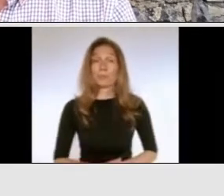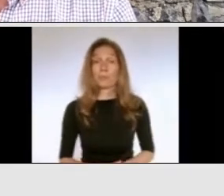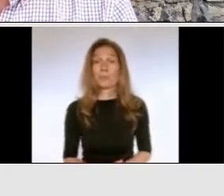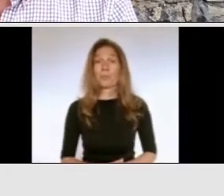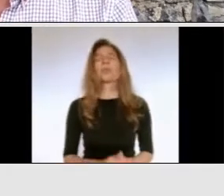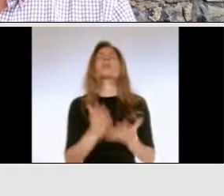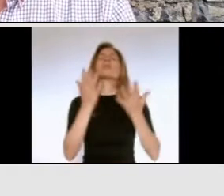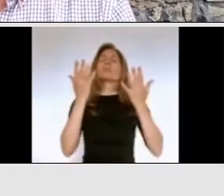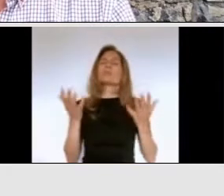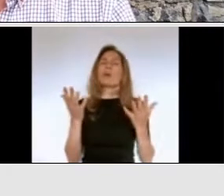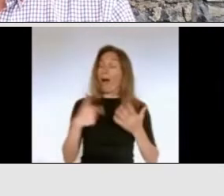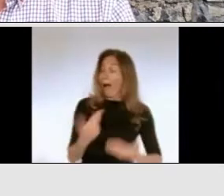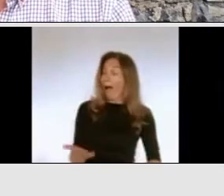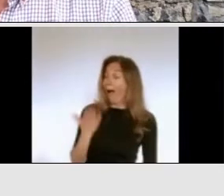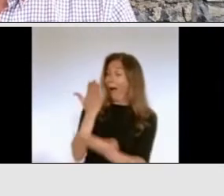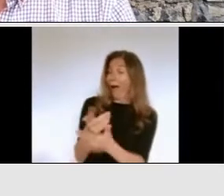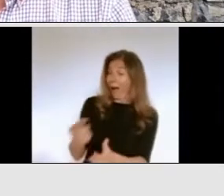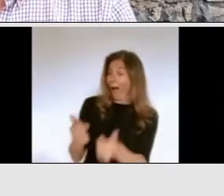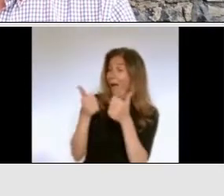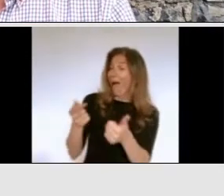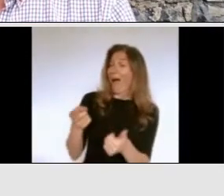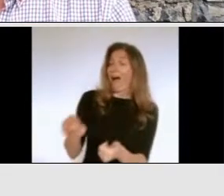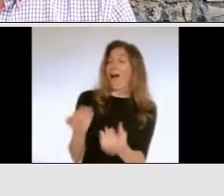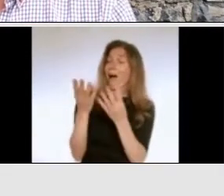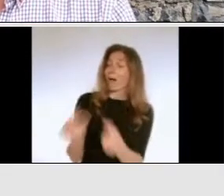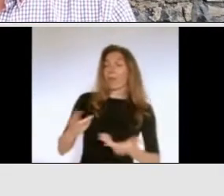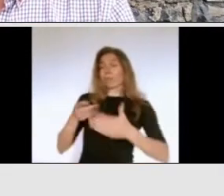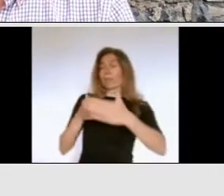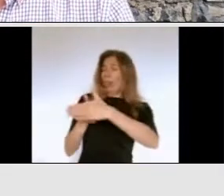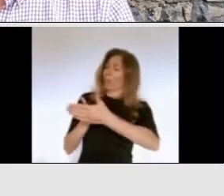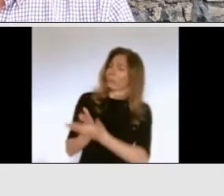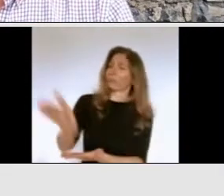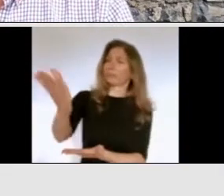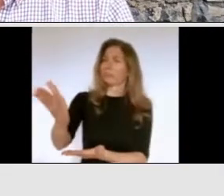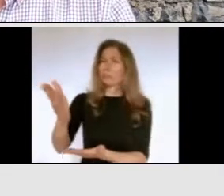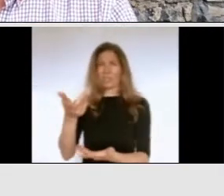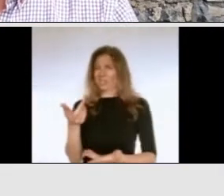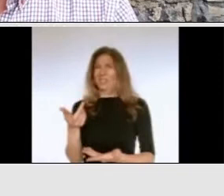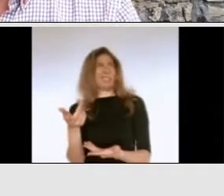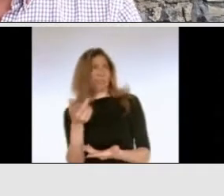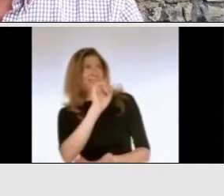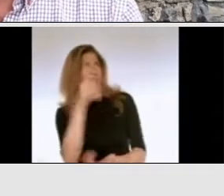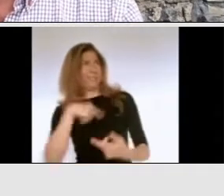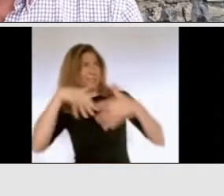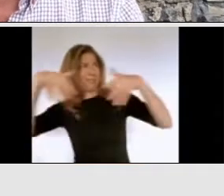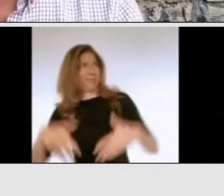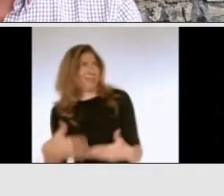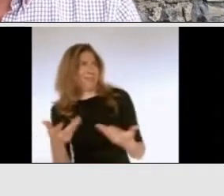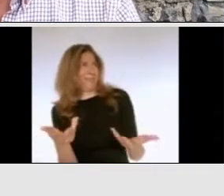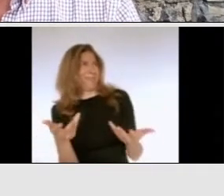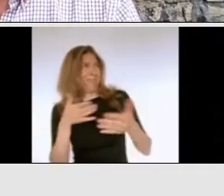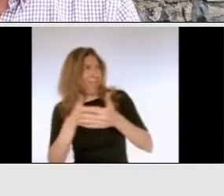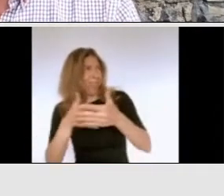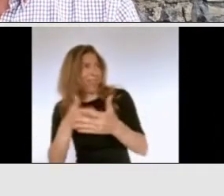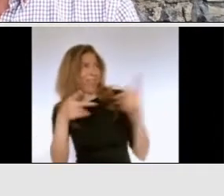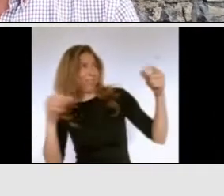content of what might be appropriate in rural Ireland might be very different from what might